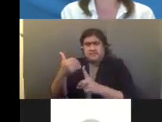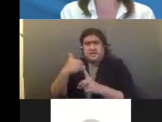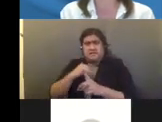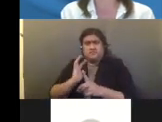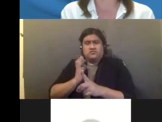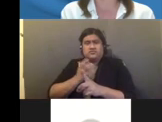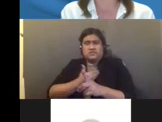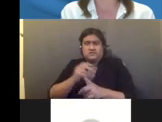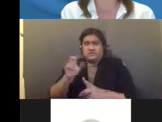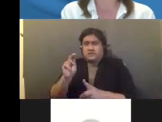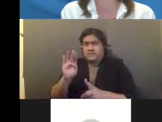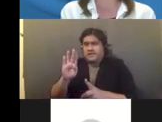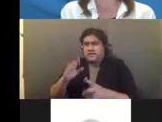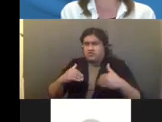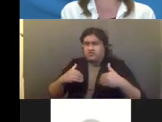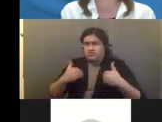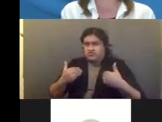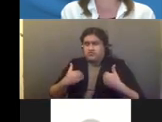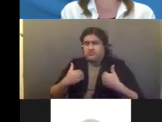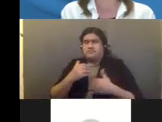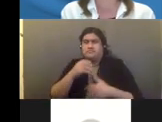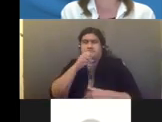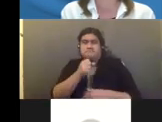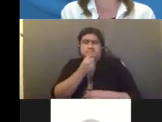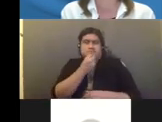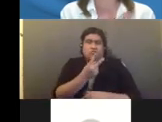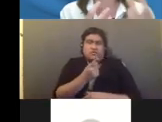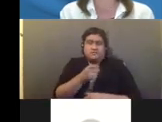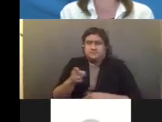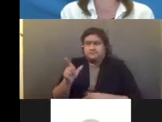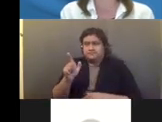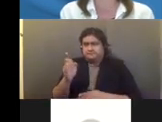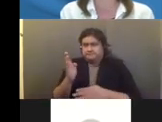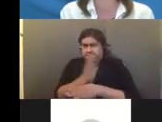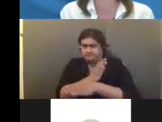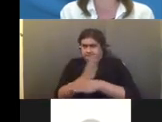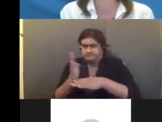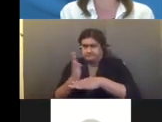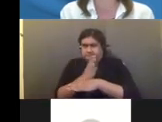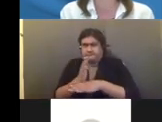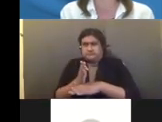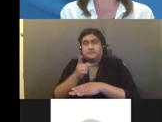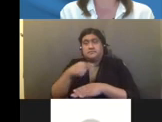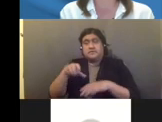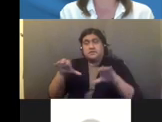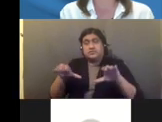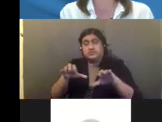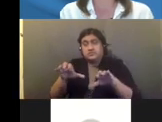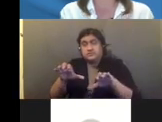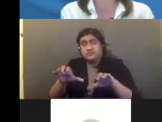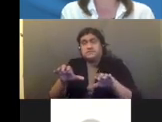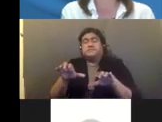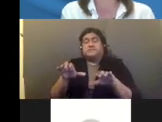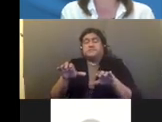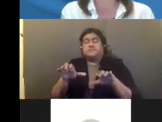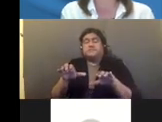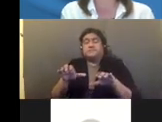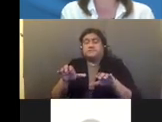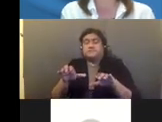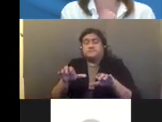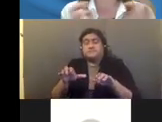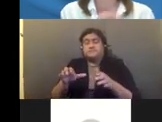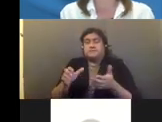young adult age range. And they did qualitative interviews with these families. So they interviewed the